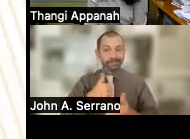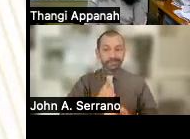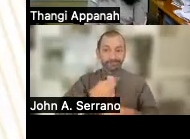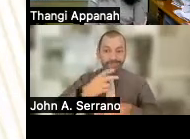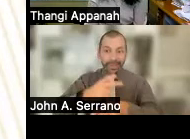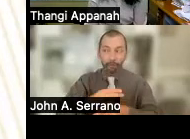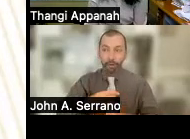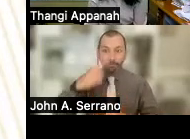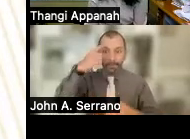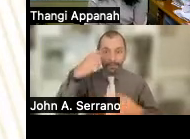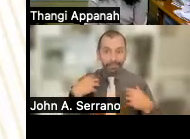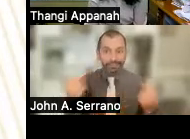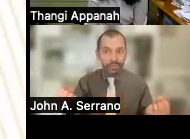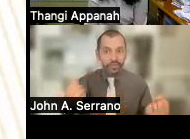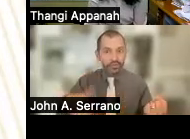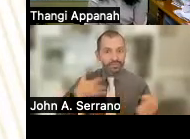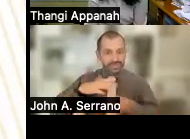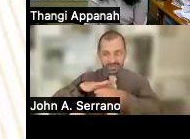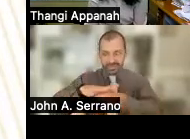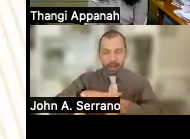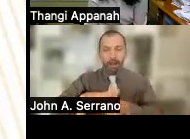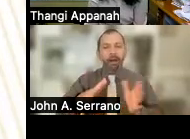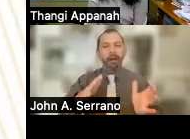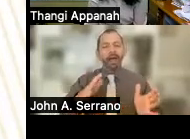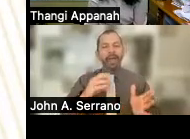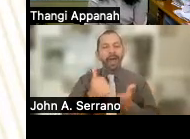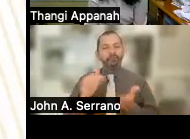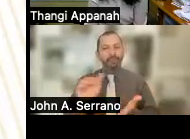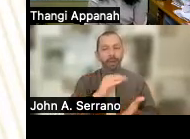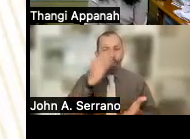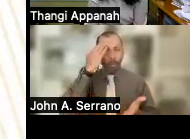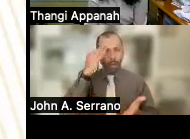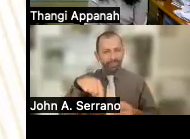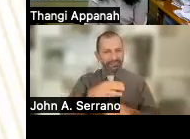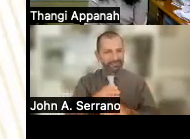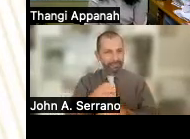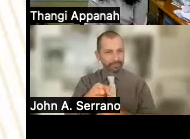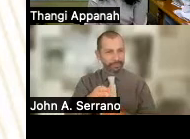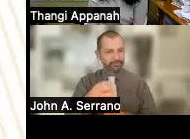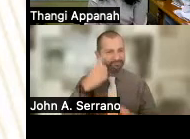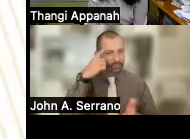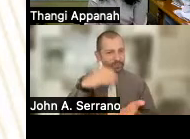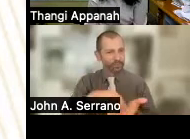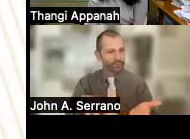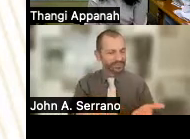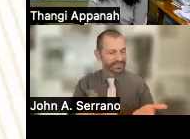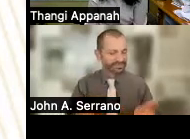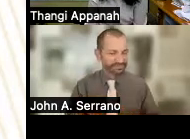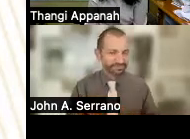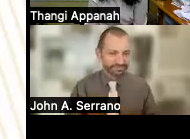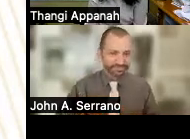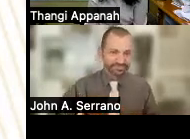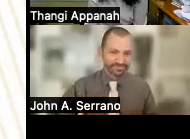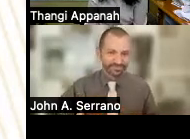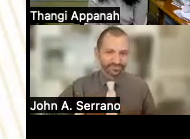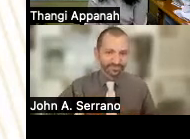reset. We do have needs for that, thinking about self-care and mental health. And if we are under too much stress, that's something we have to be aware of